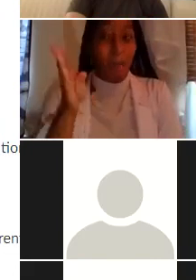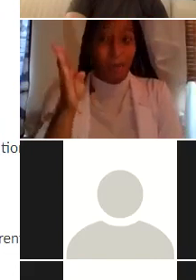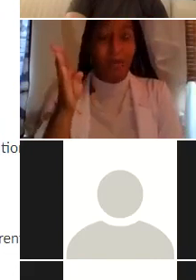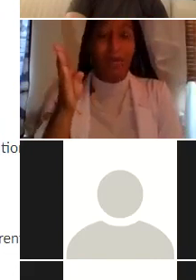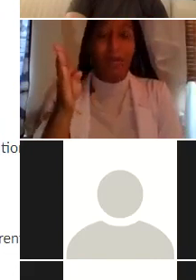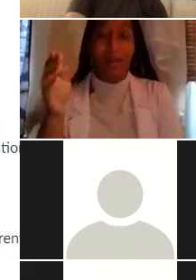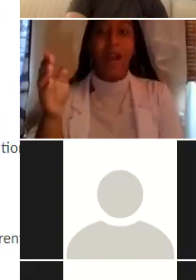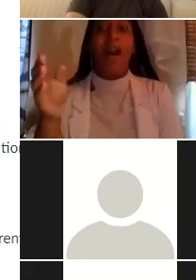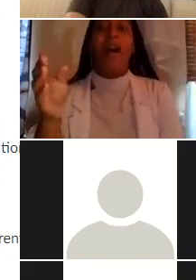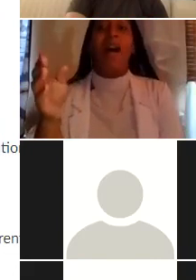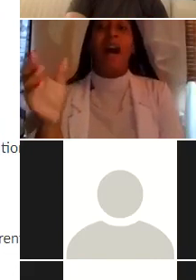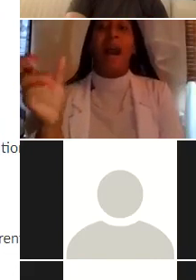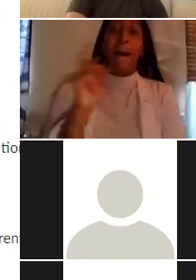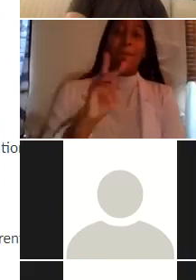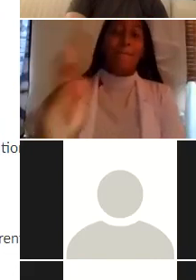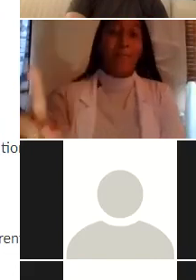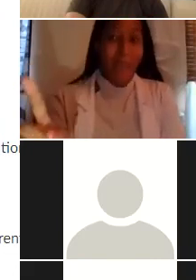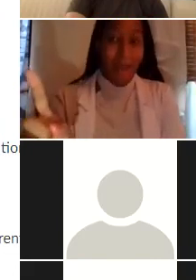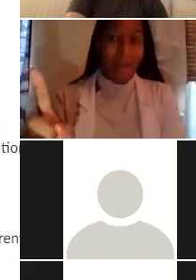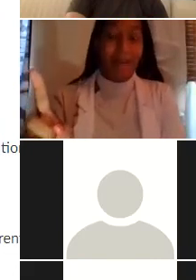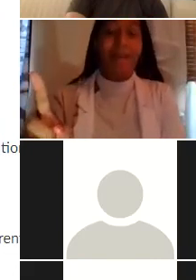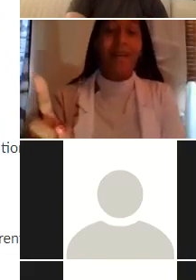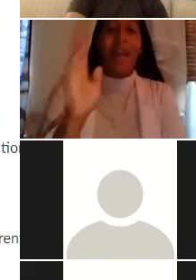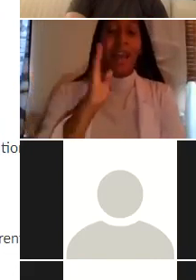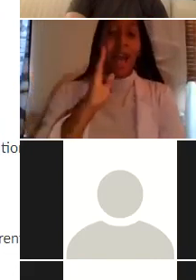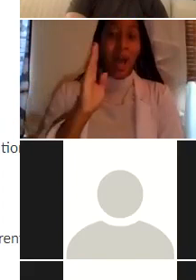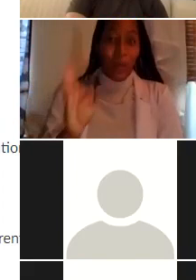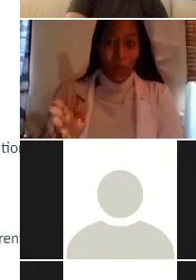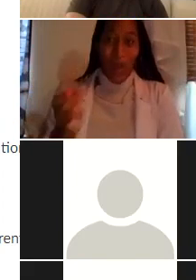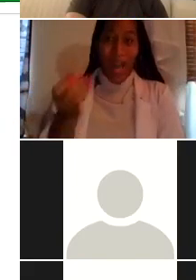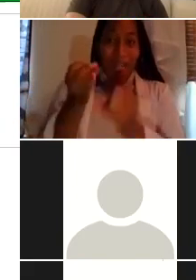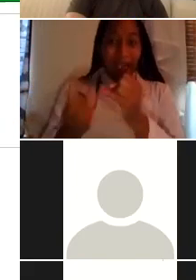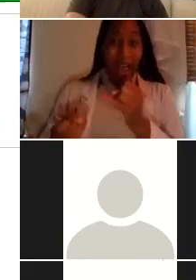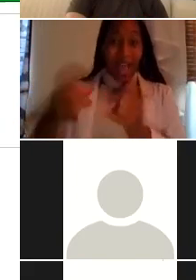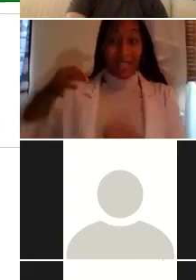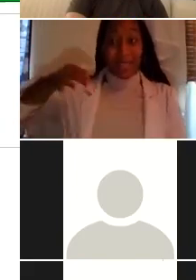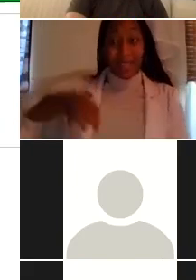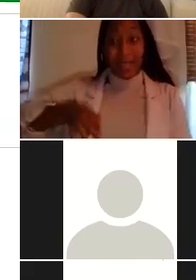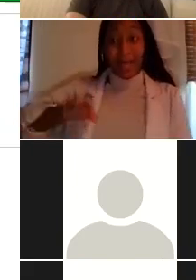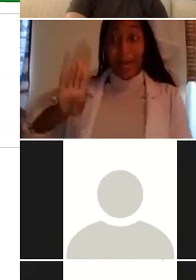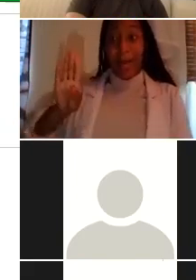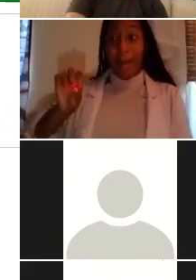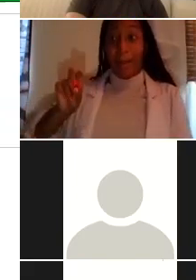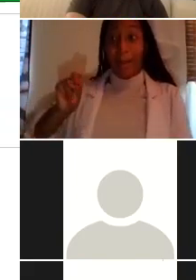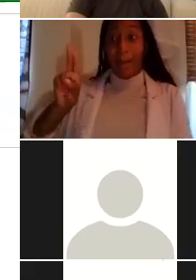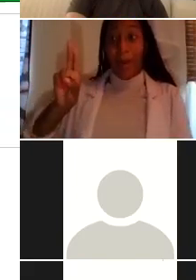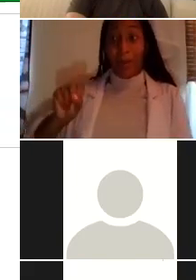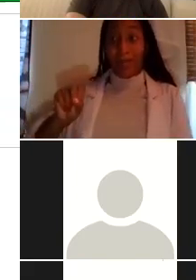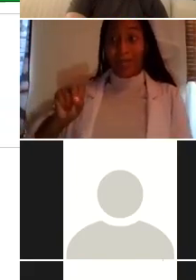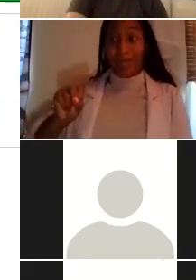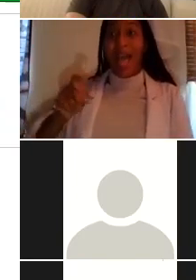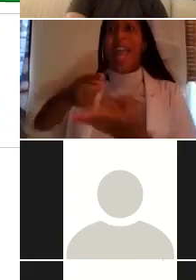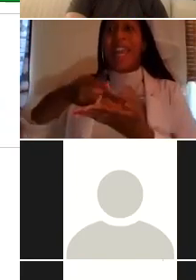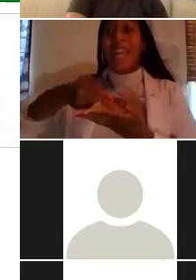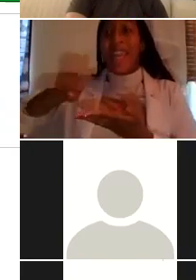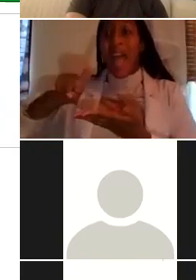will put this last bonus. I'll put this in next week's material to